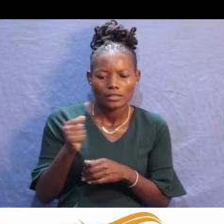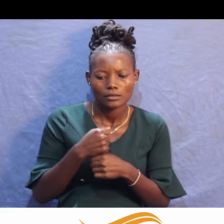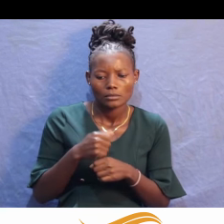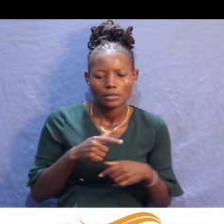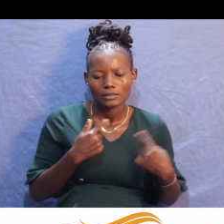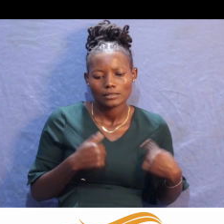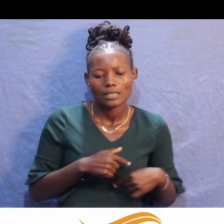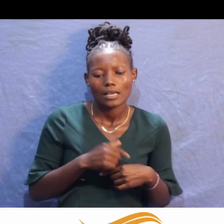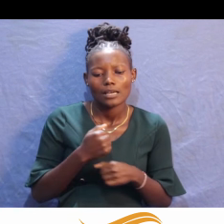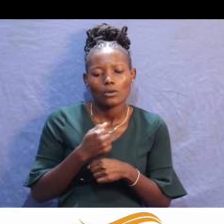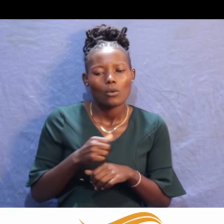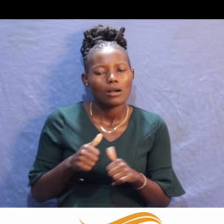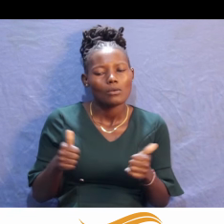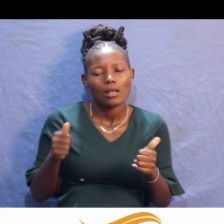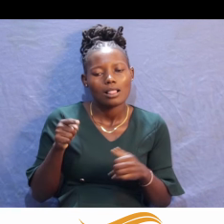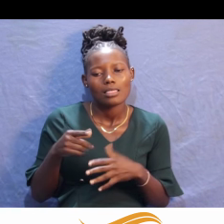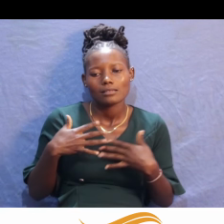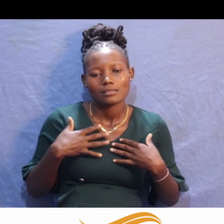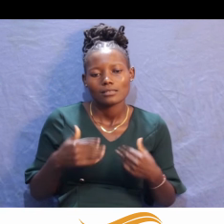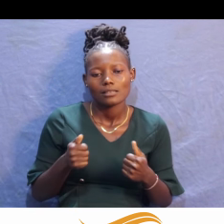a little better. So this is a healthy